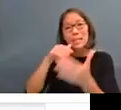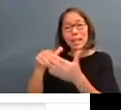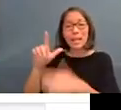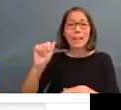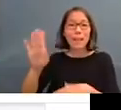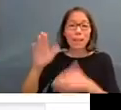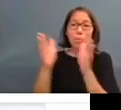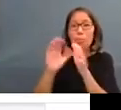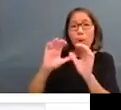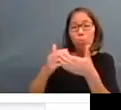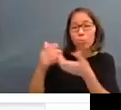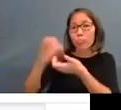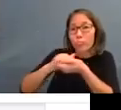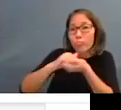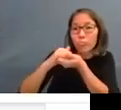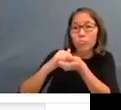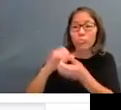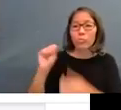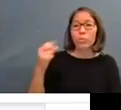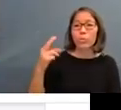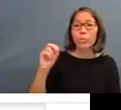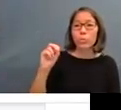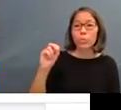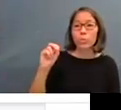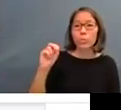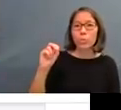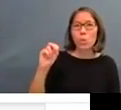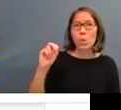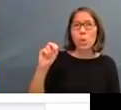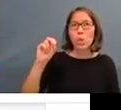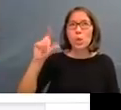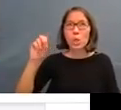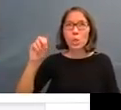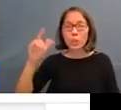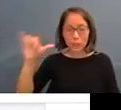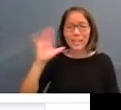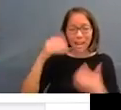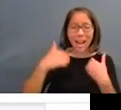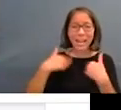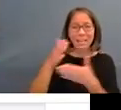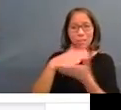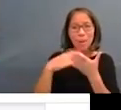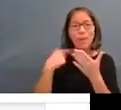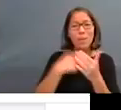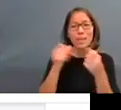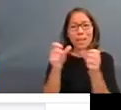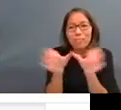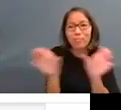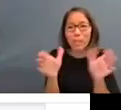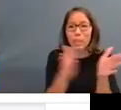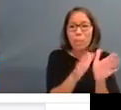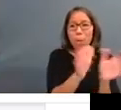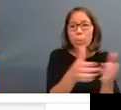collaboration. Schoology, that we'll be presenting here shortly, does have a feature where we can break into our small